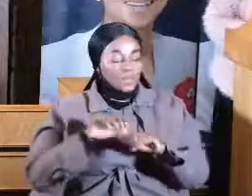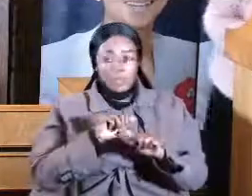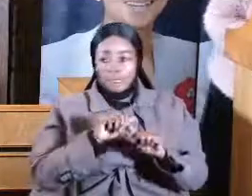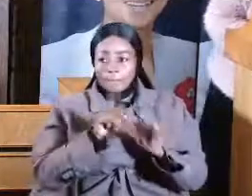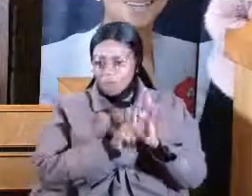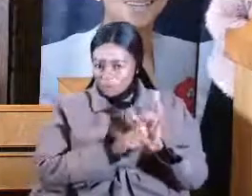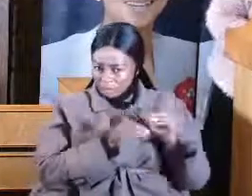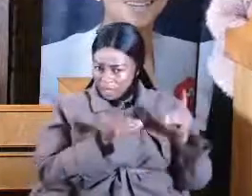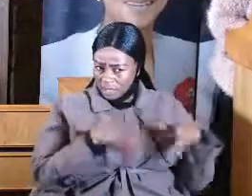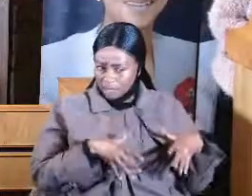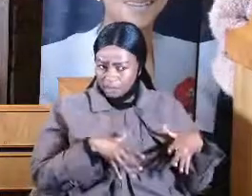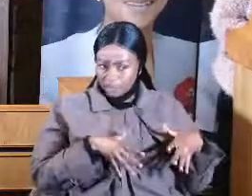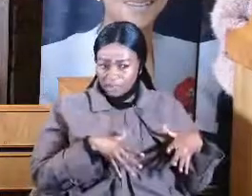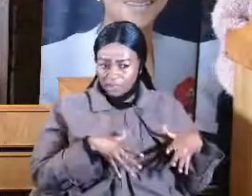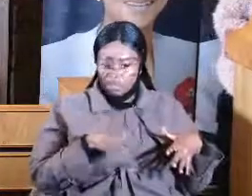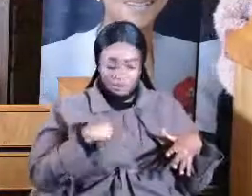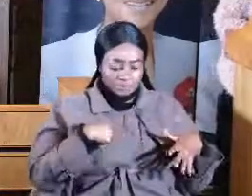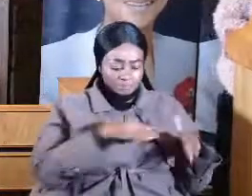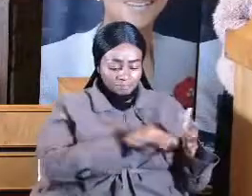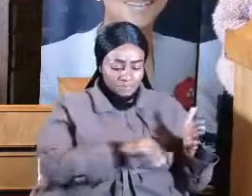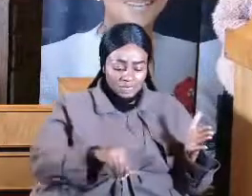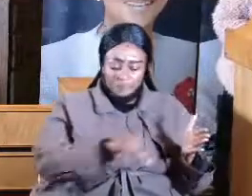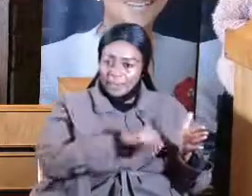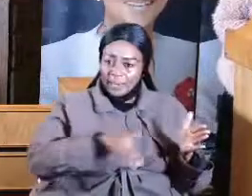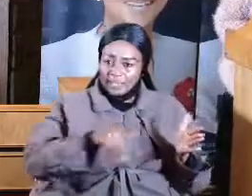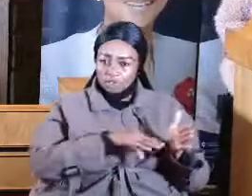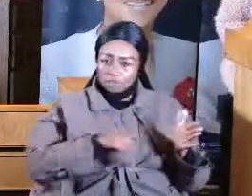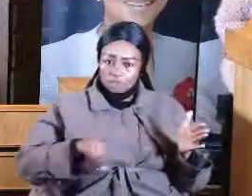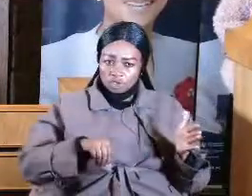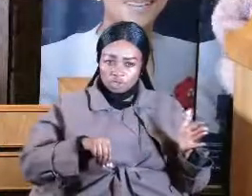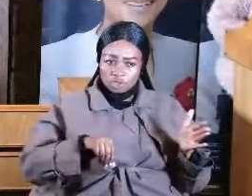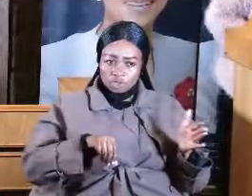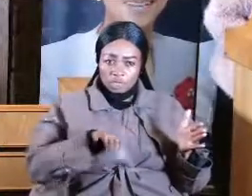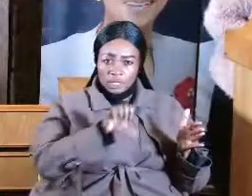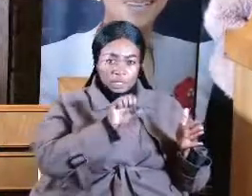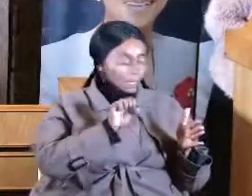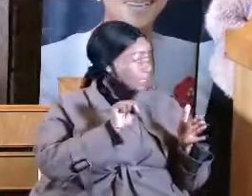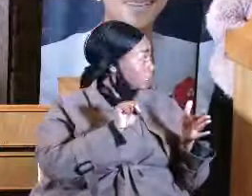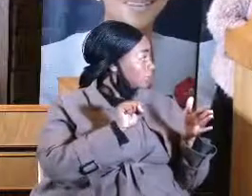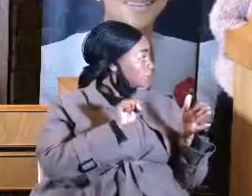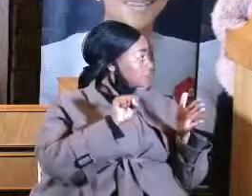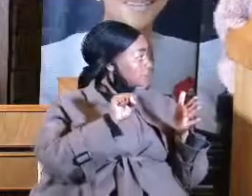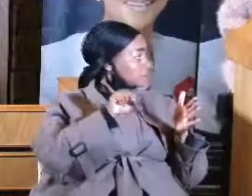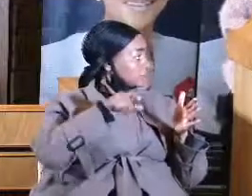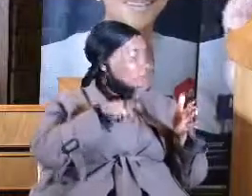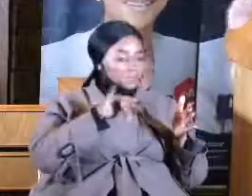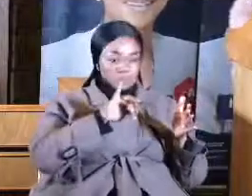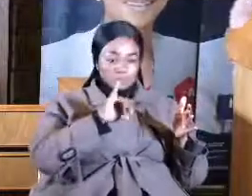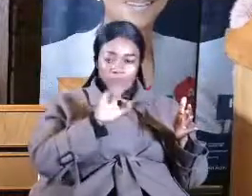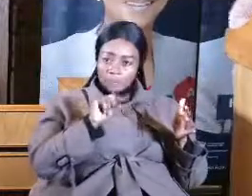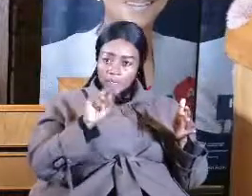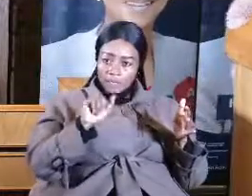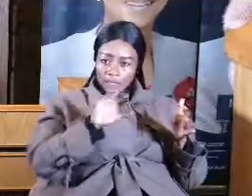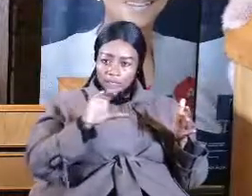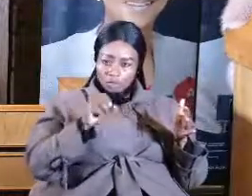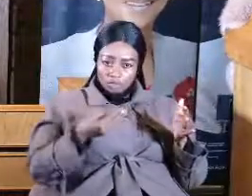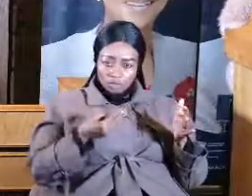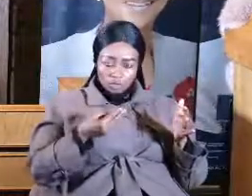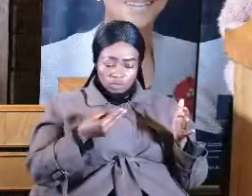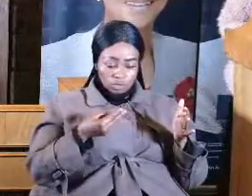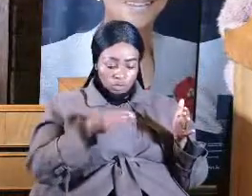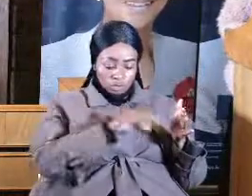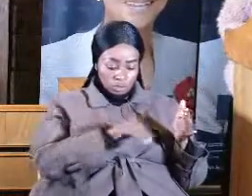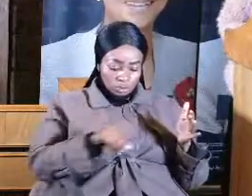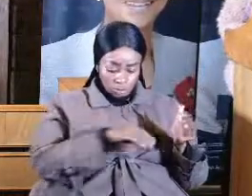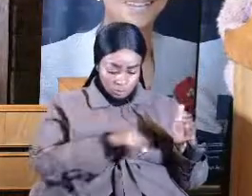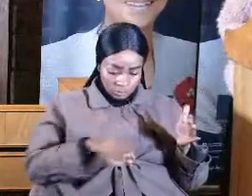spoke about Hojala the spinach. No, it's a refugee level, Program Director. Now, Rubarako